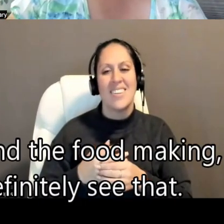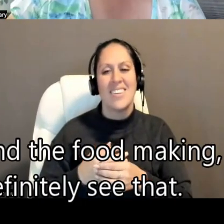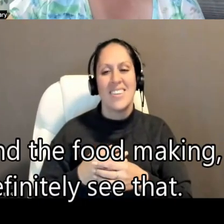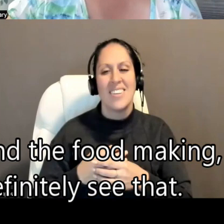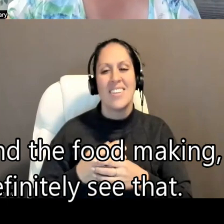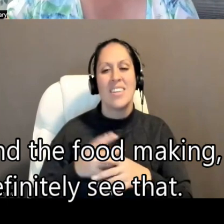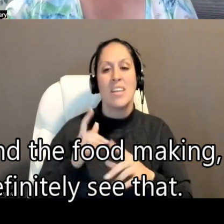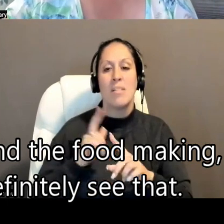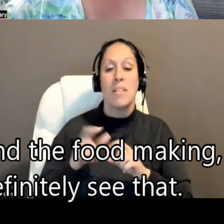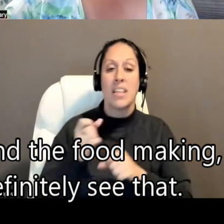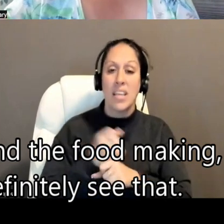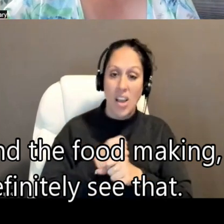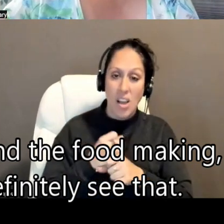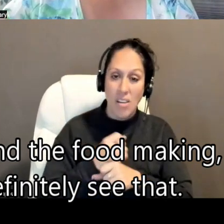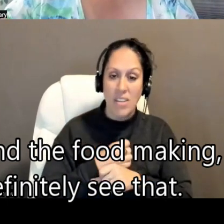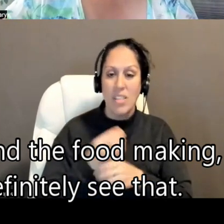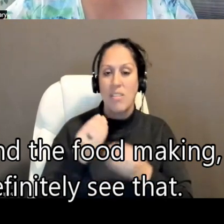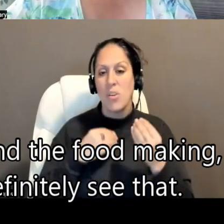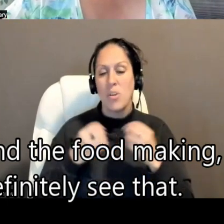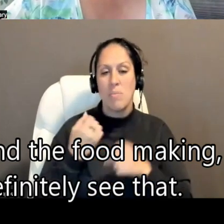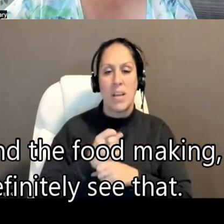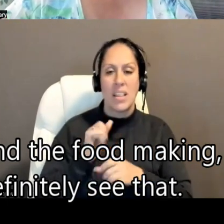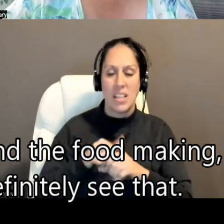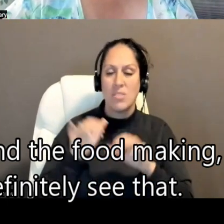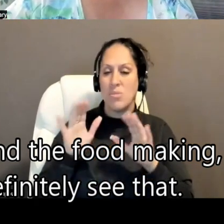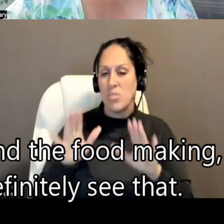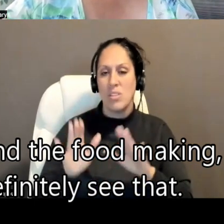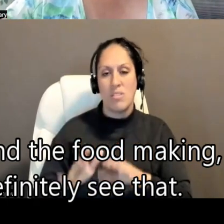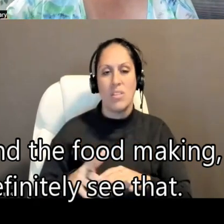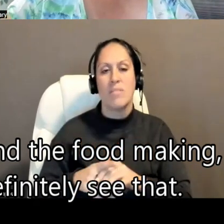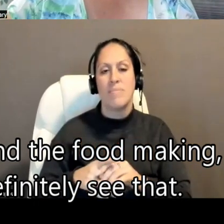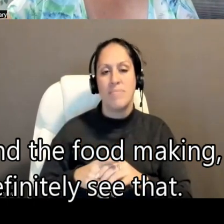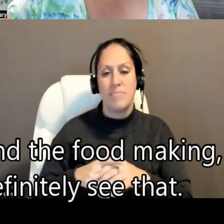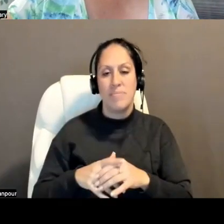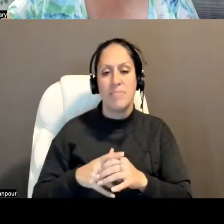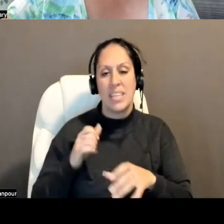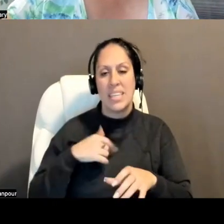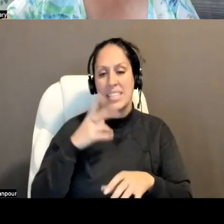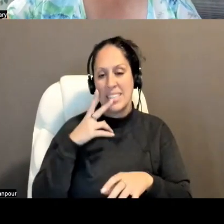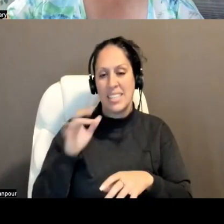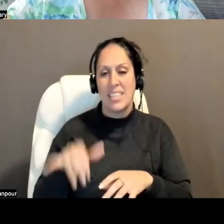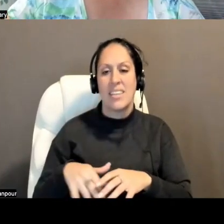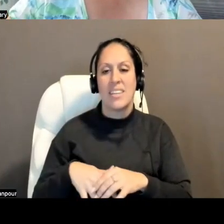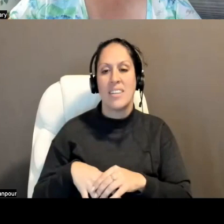but the coffee and the food making, that's wonderful. I can definitely see that.